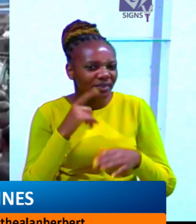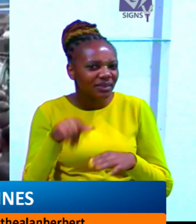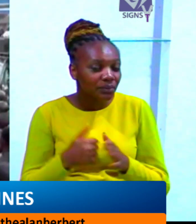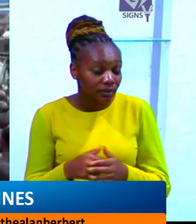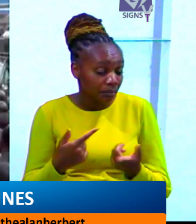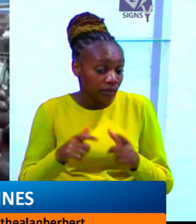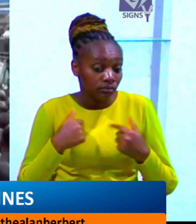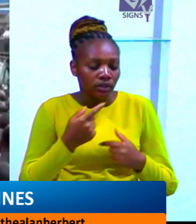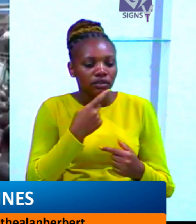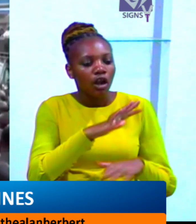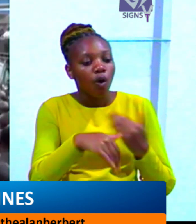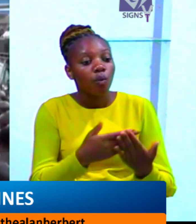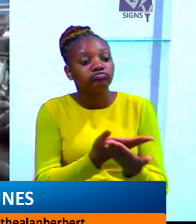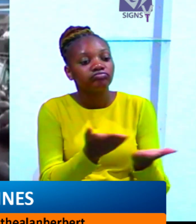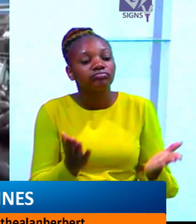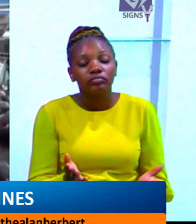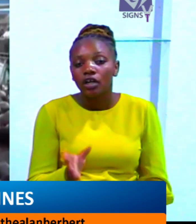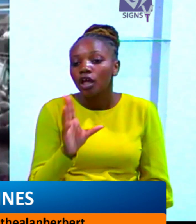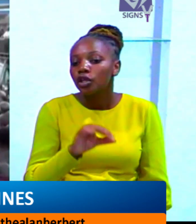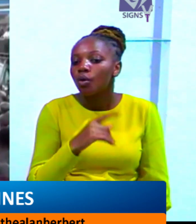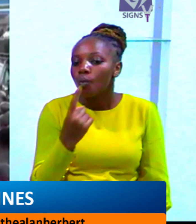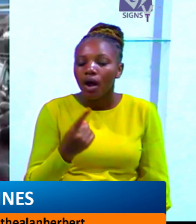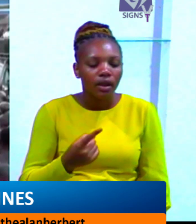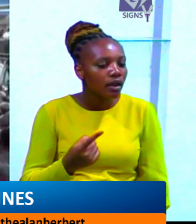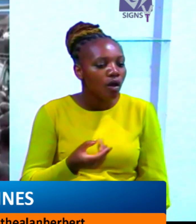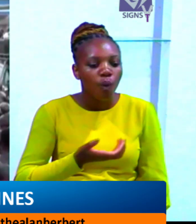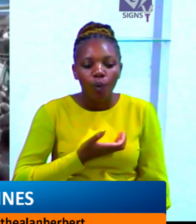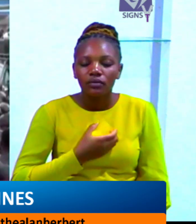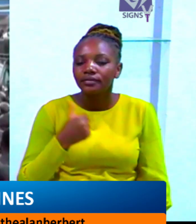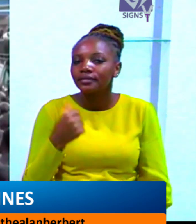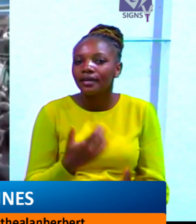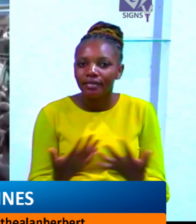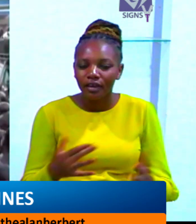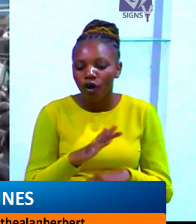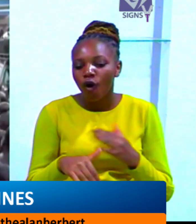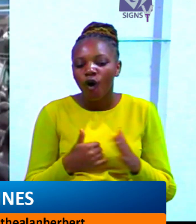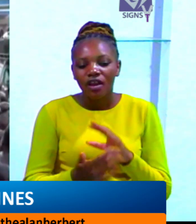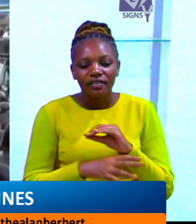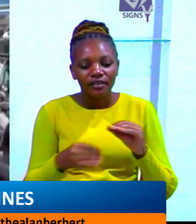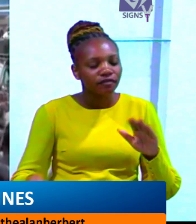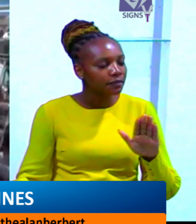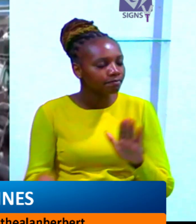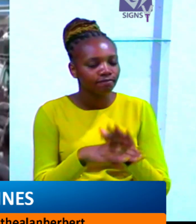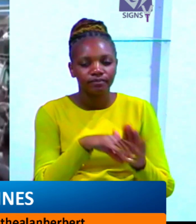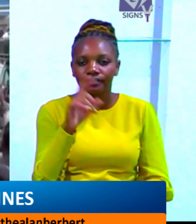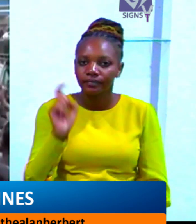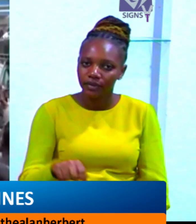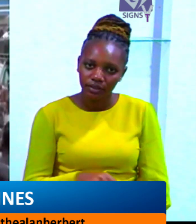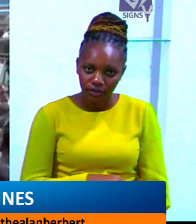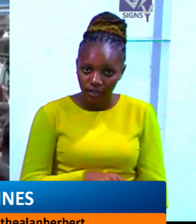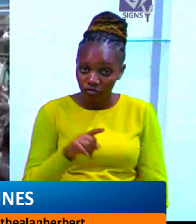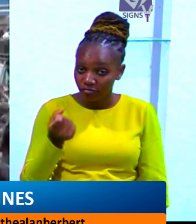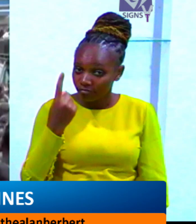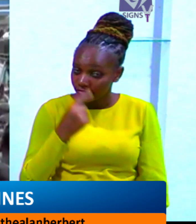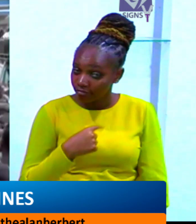nimewaambia hawa watu wote, hakuna mtu ako na kitu hapo. Hawa wakora wote watoke. Nyinyi